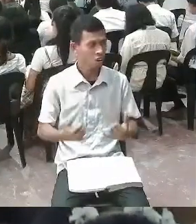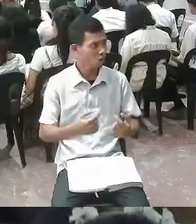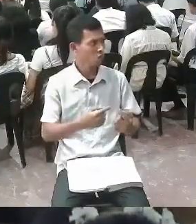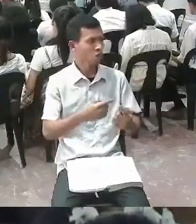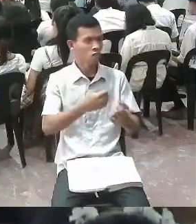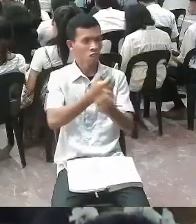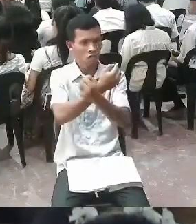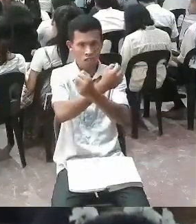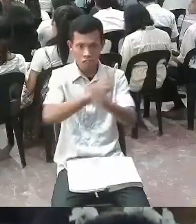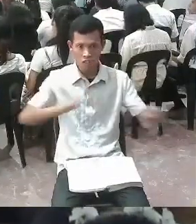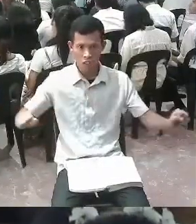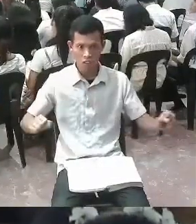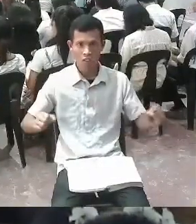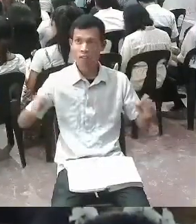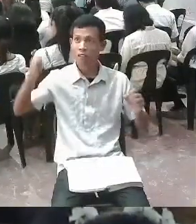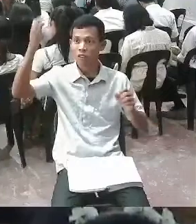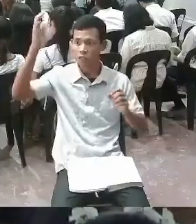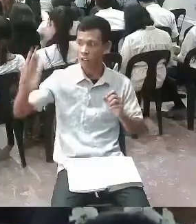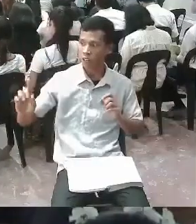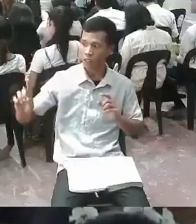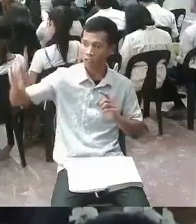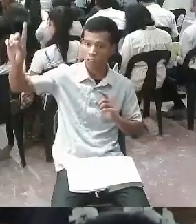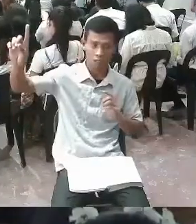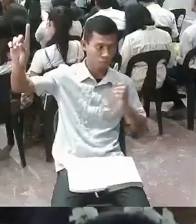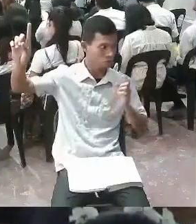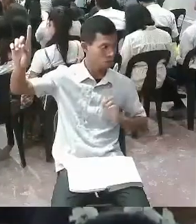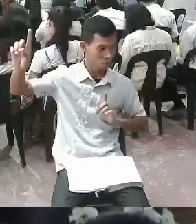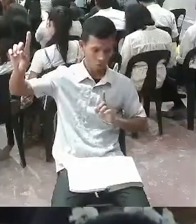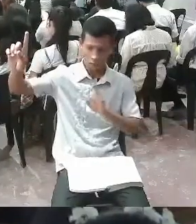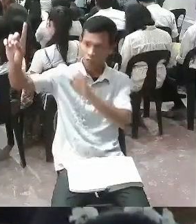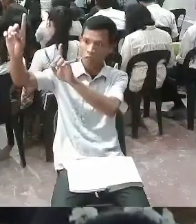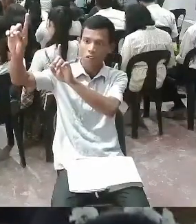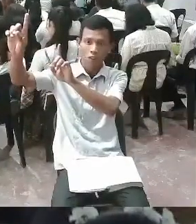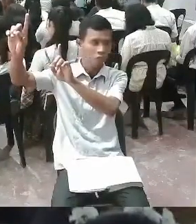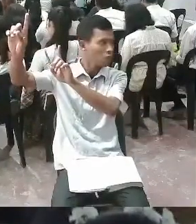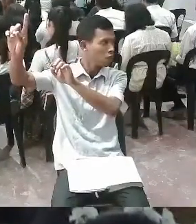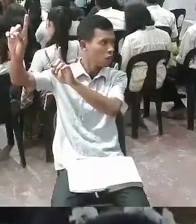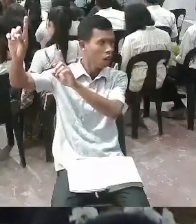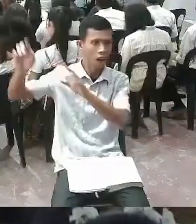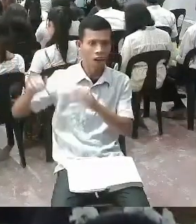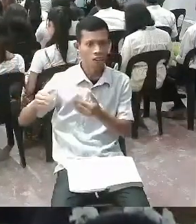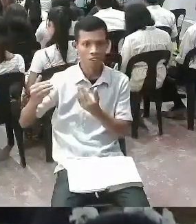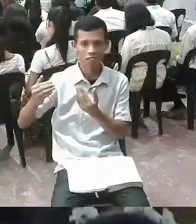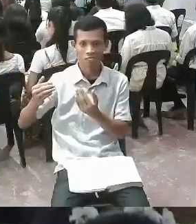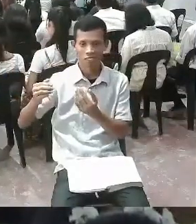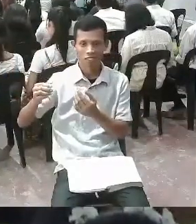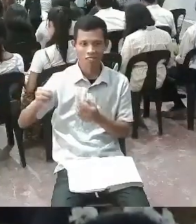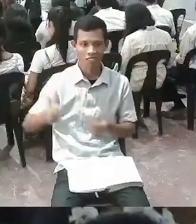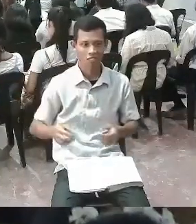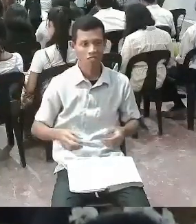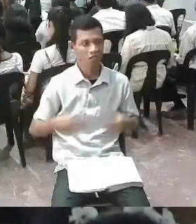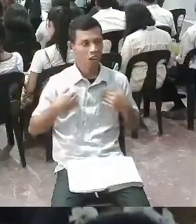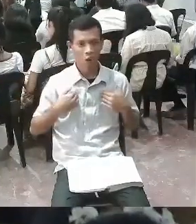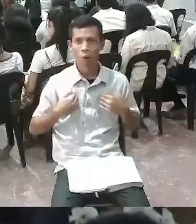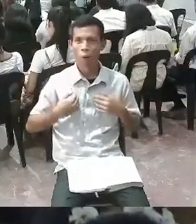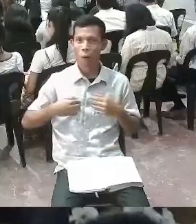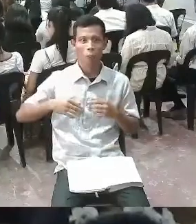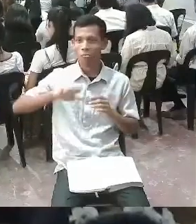God, just as if I'd never sinned. You got it?